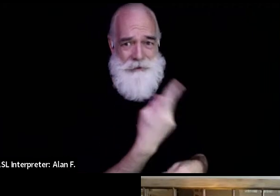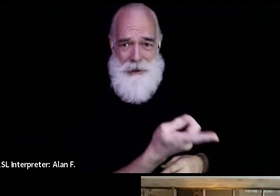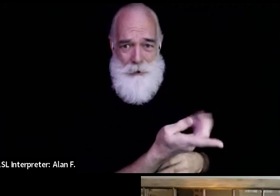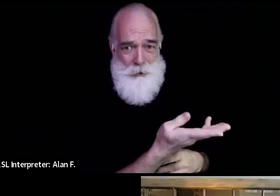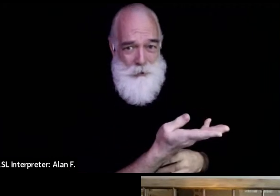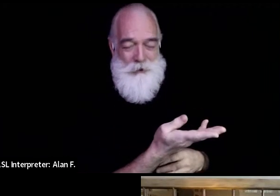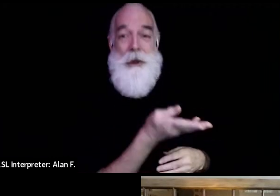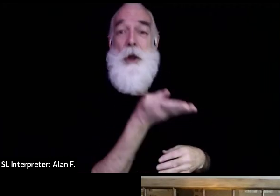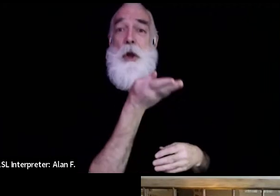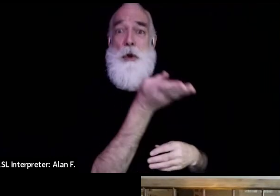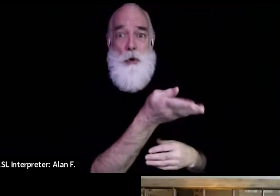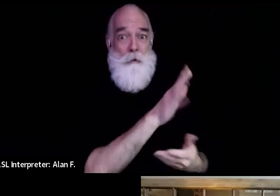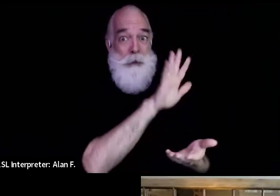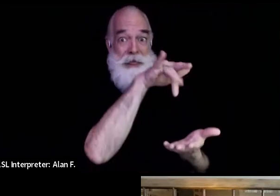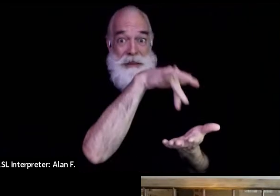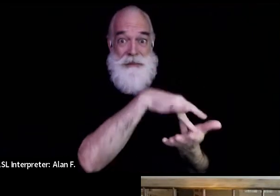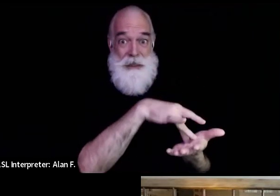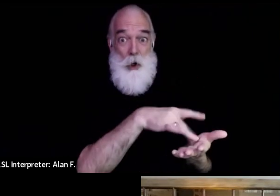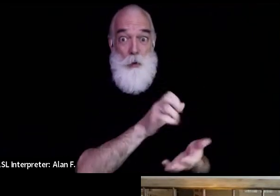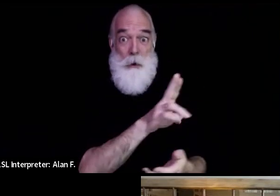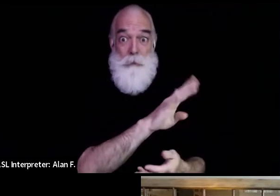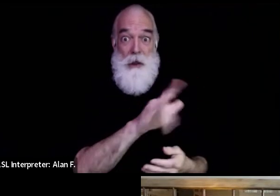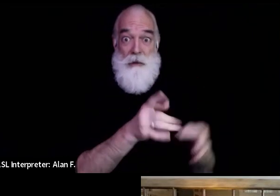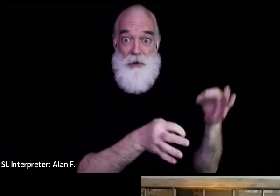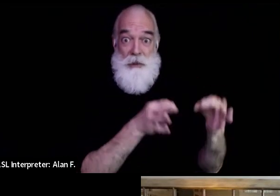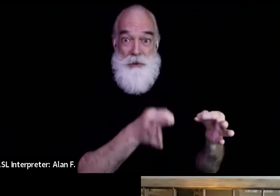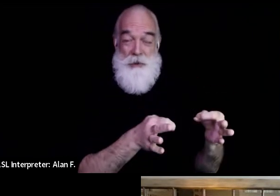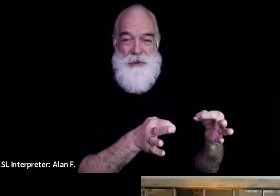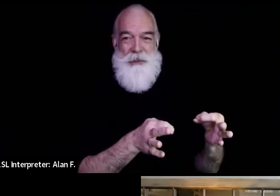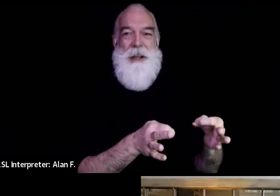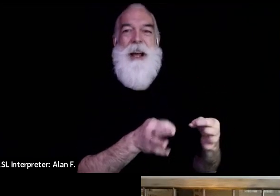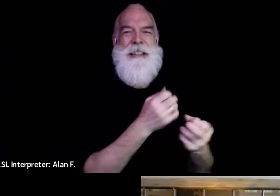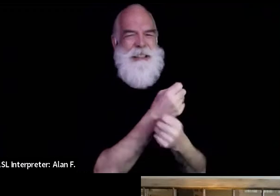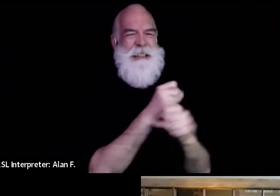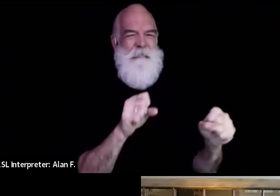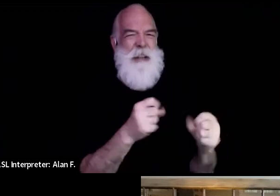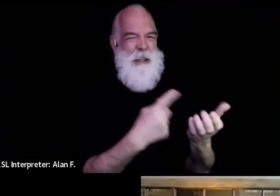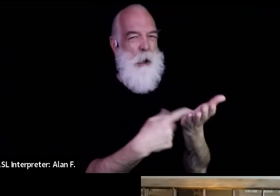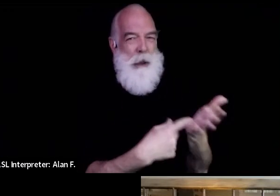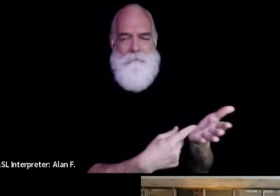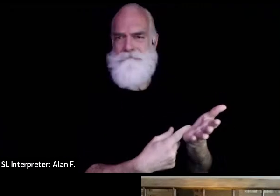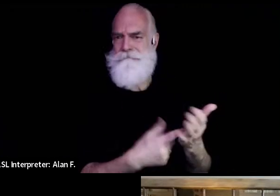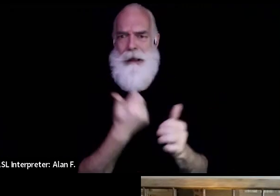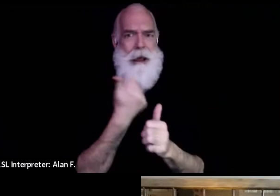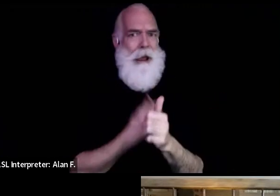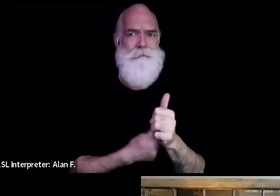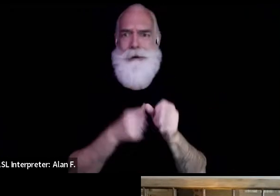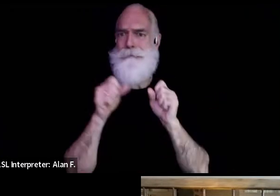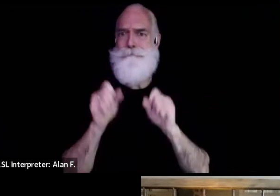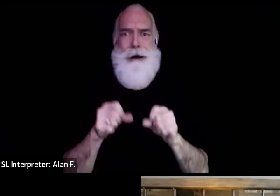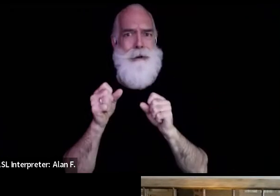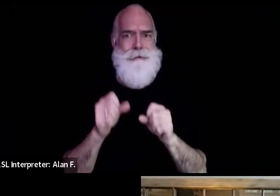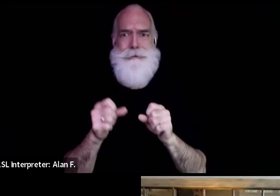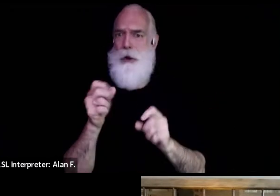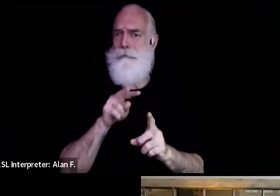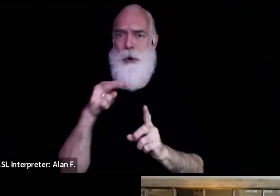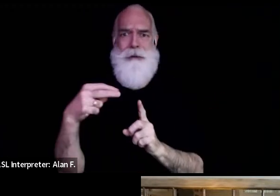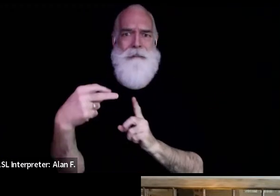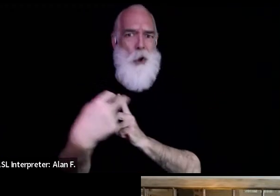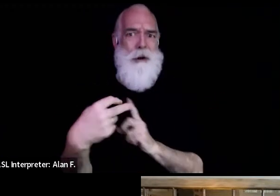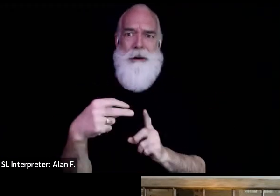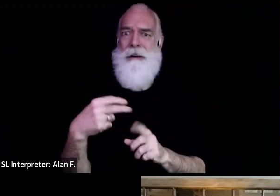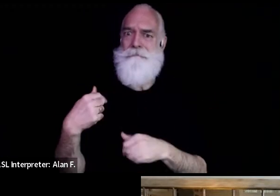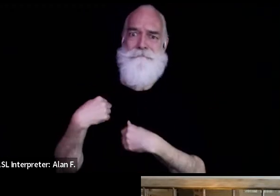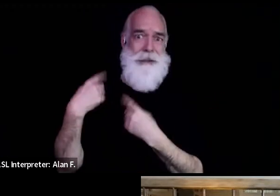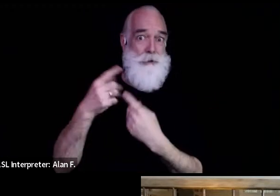center of the criminal justice and public safety debate from every possible angle over your term as mayor. And we're going to